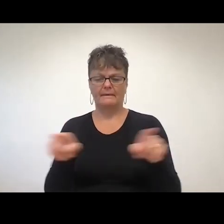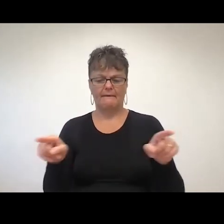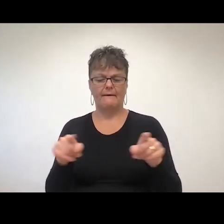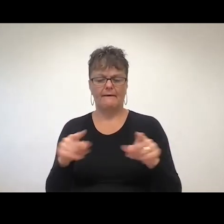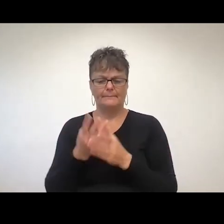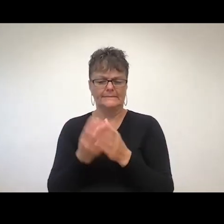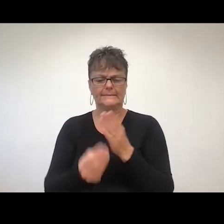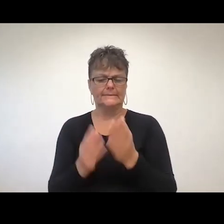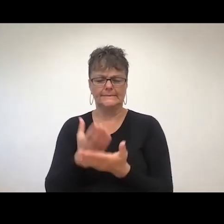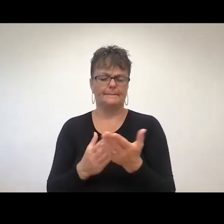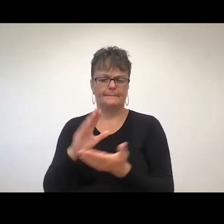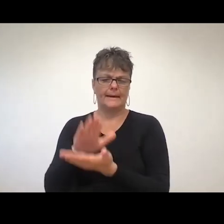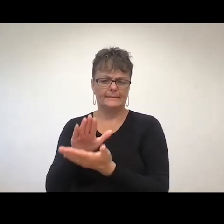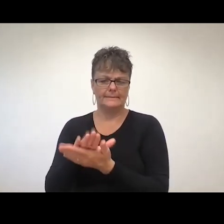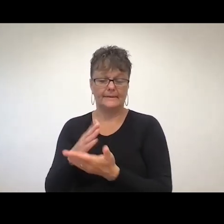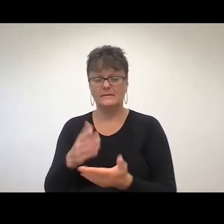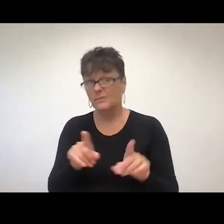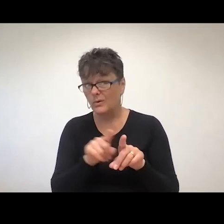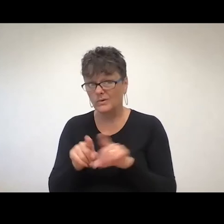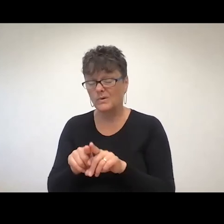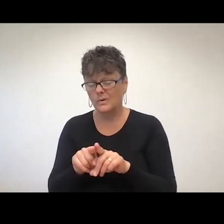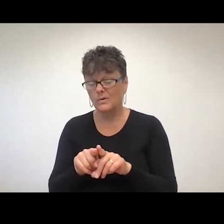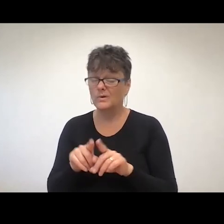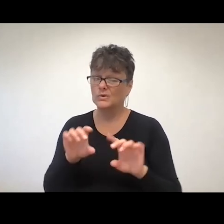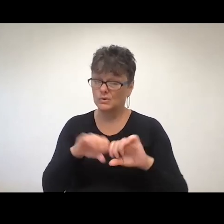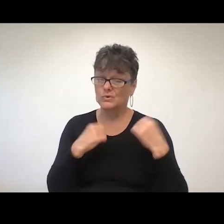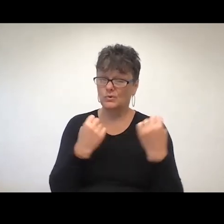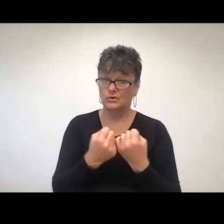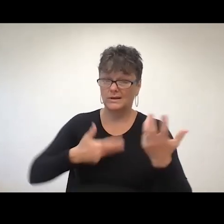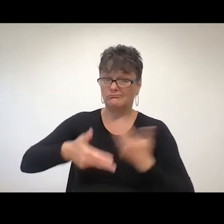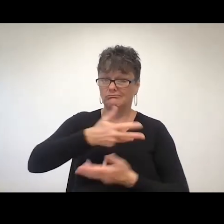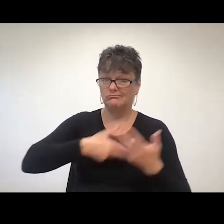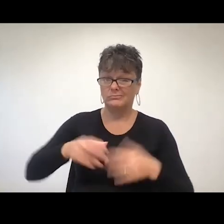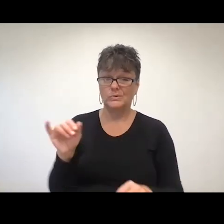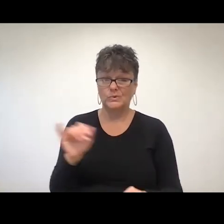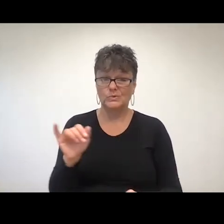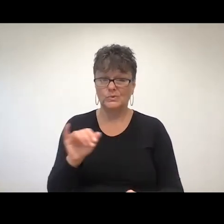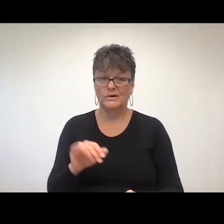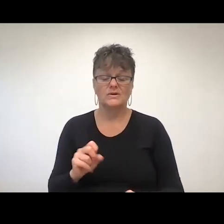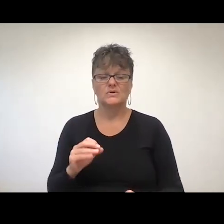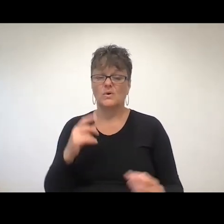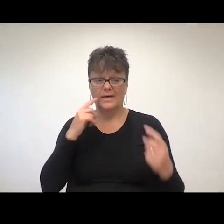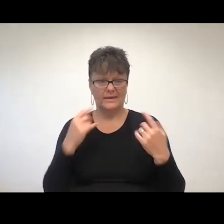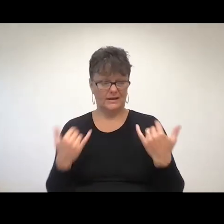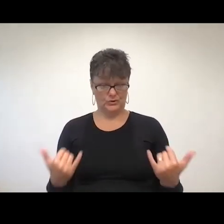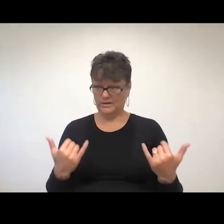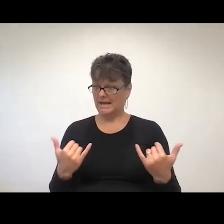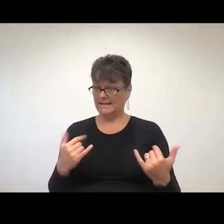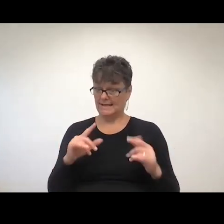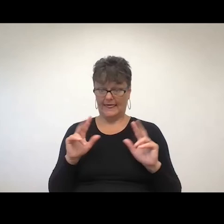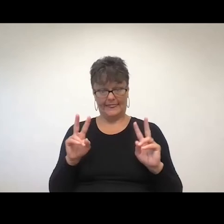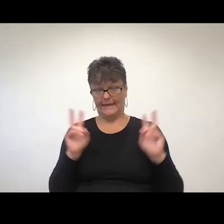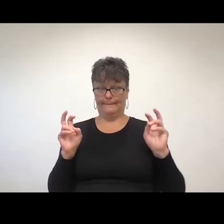say perhaps socially, there are some different challenges that we're facing. And I think the very theme of today's event acknowledges